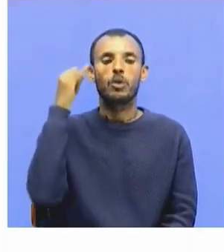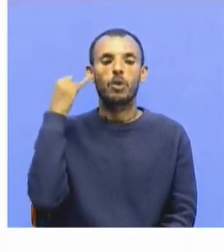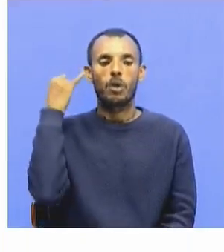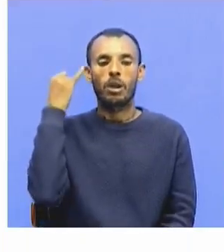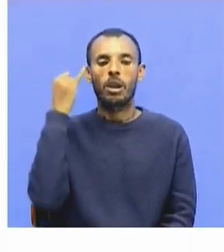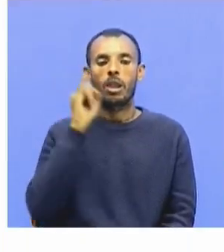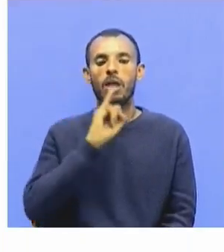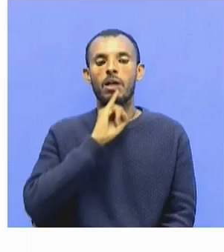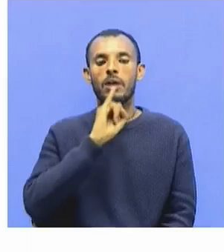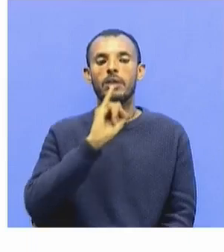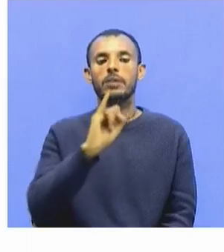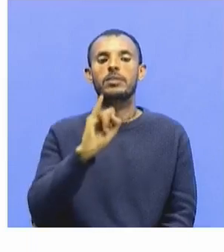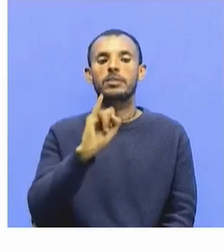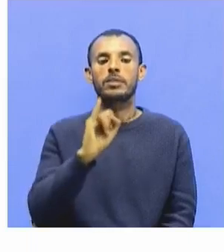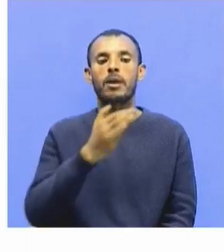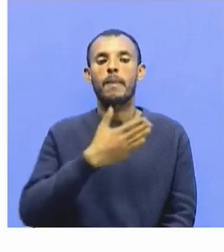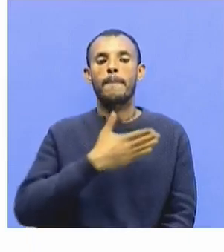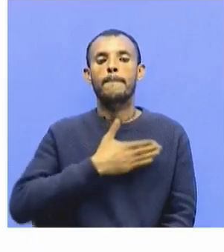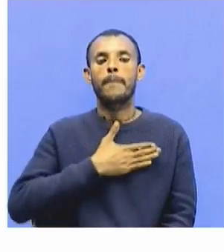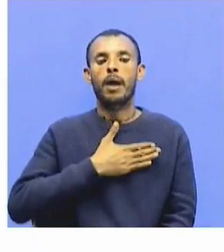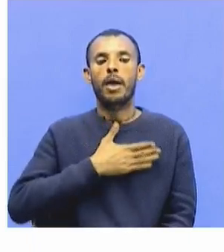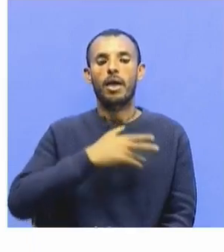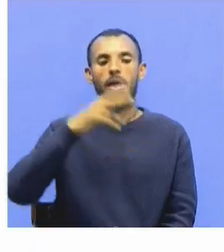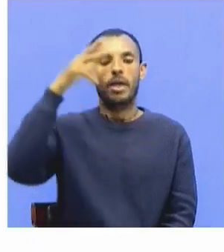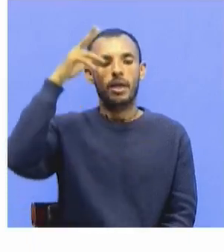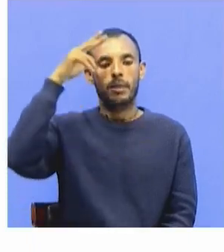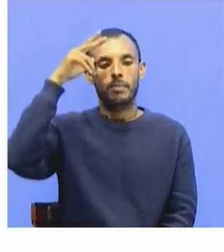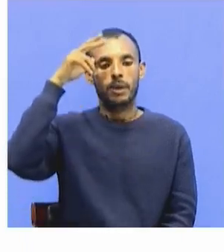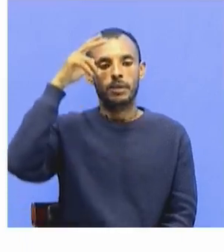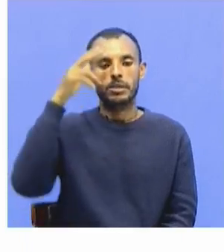is my brother.